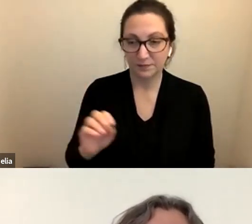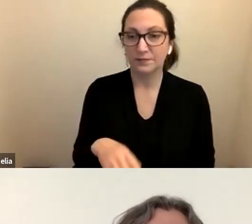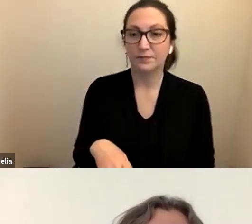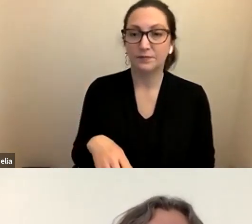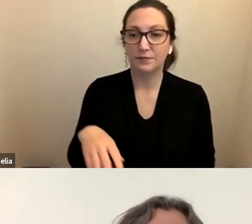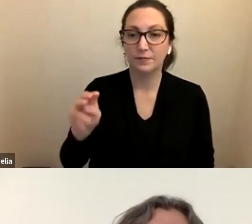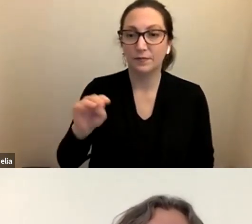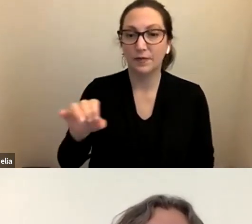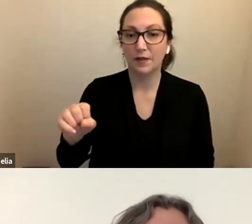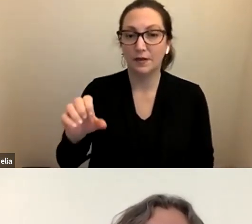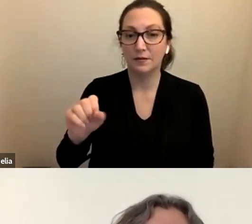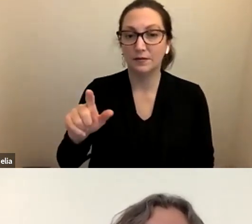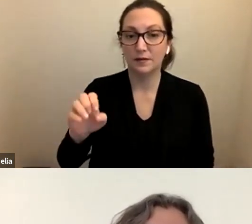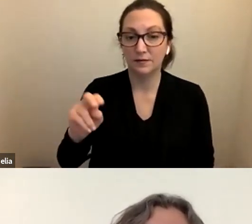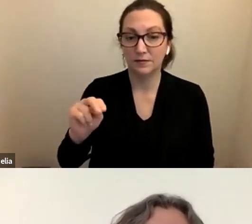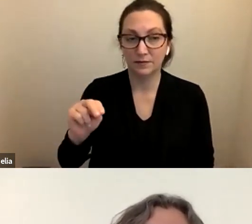Ms. Sullivan,